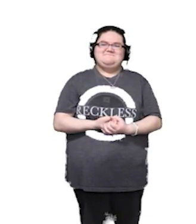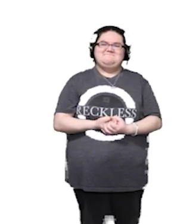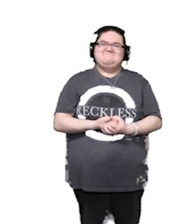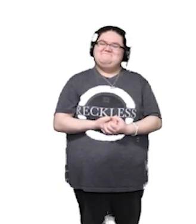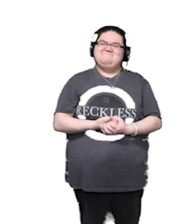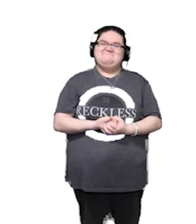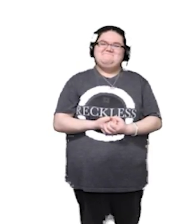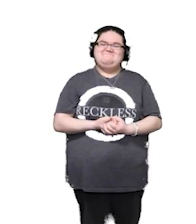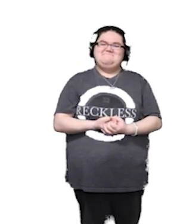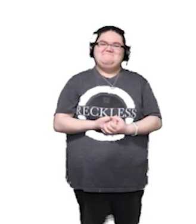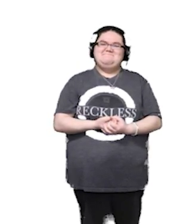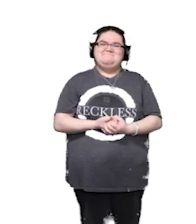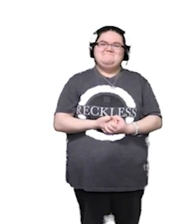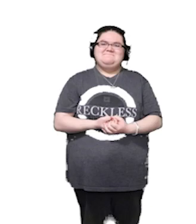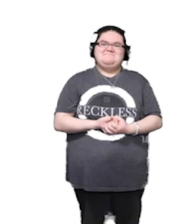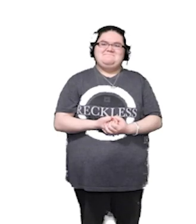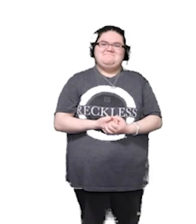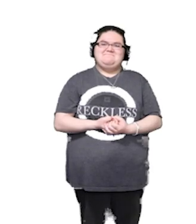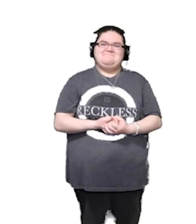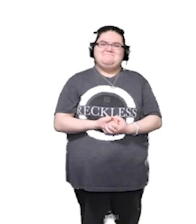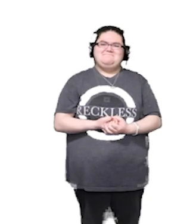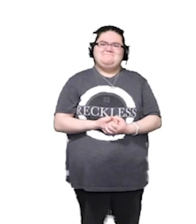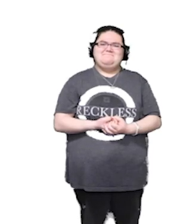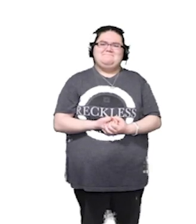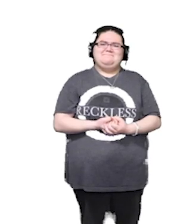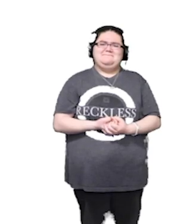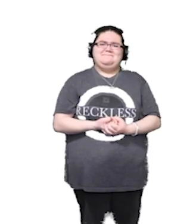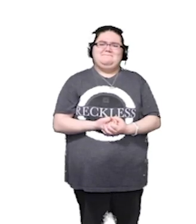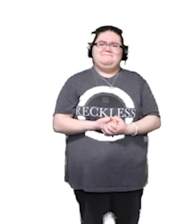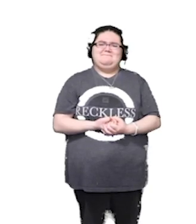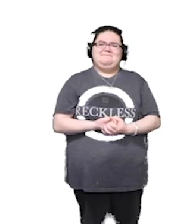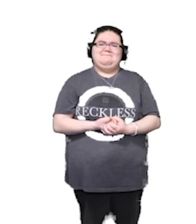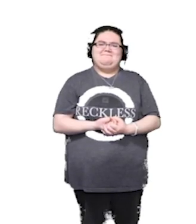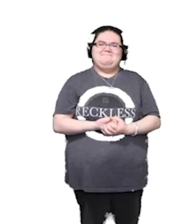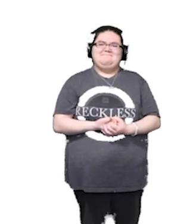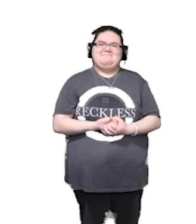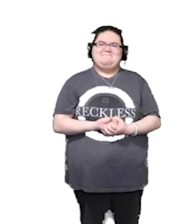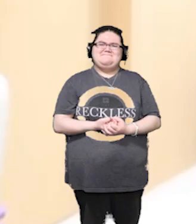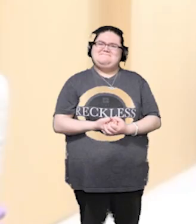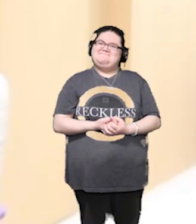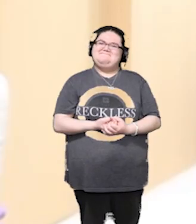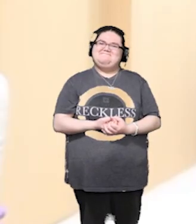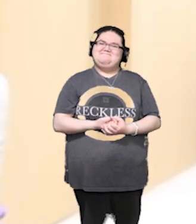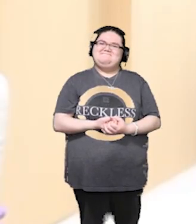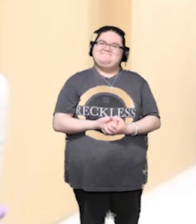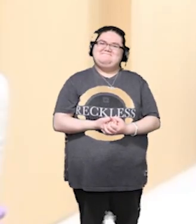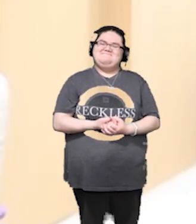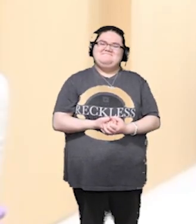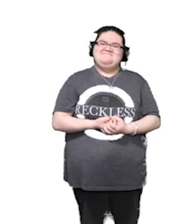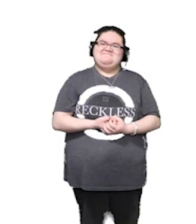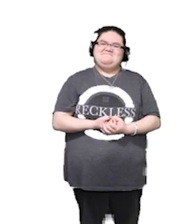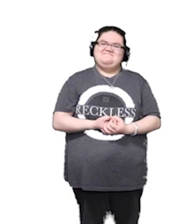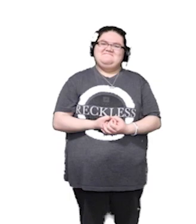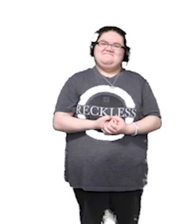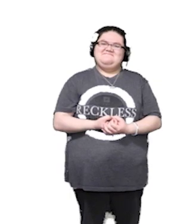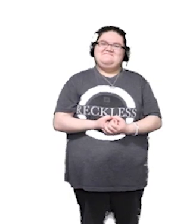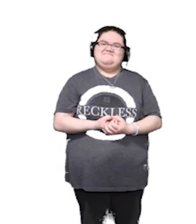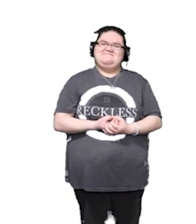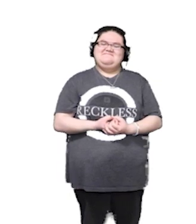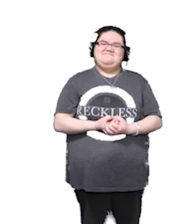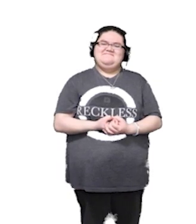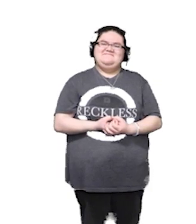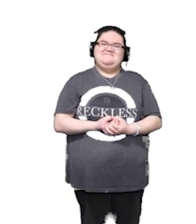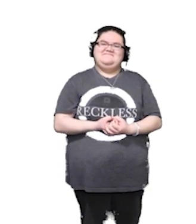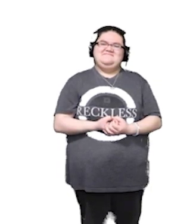truth. If you want to reach those kids on the street, then you gotta do a rap to a hip-hop beat. I feel like I've seen this before. An urban